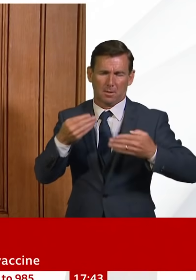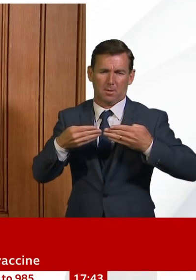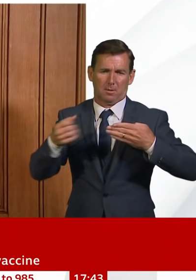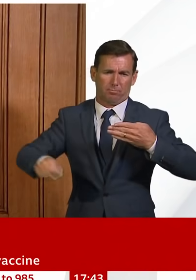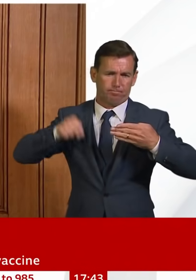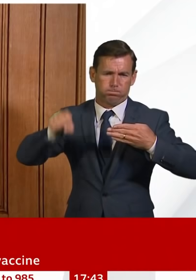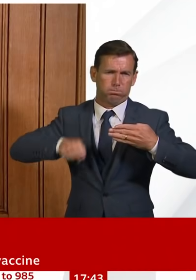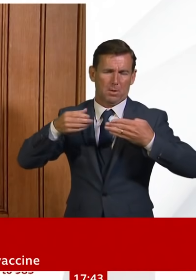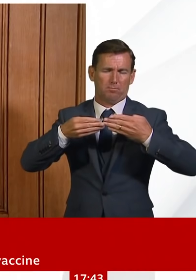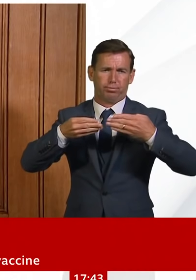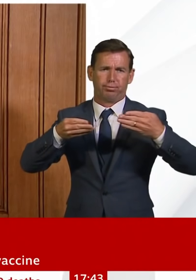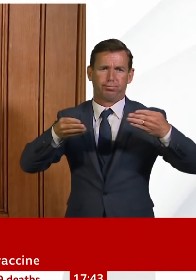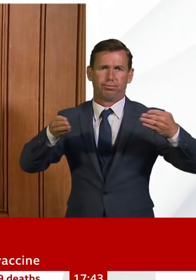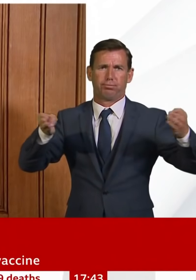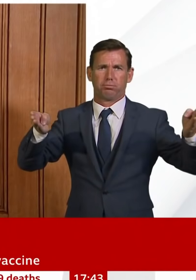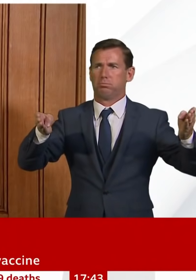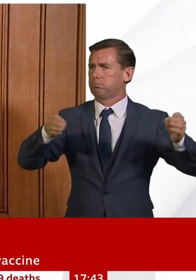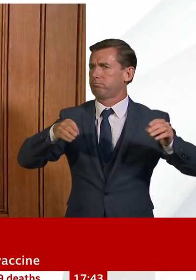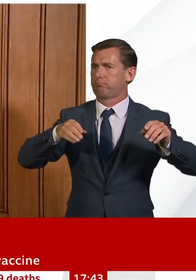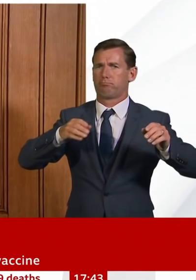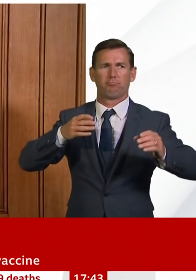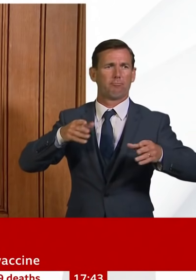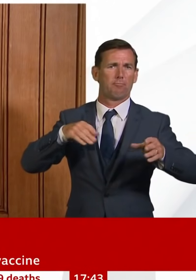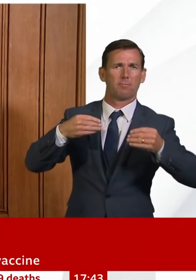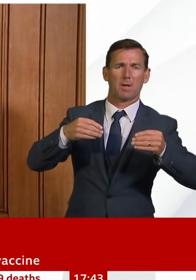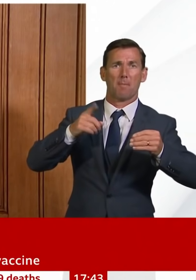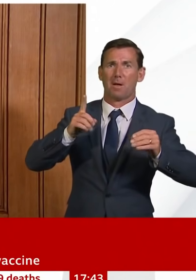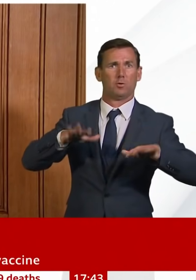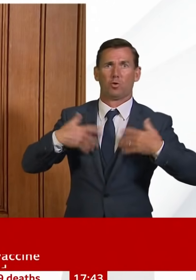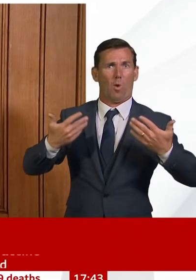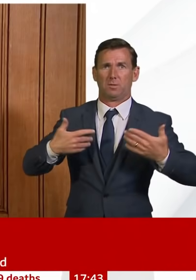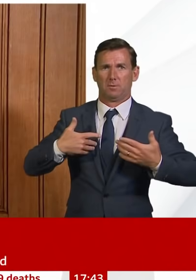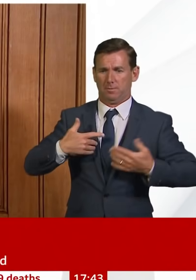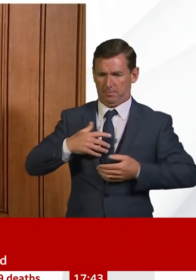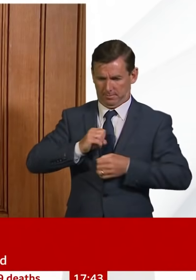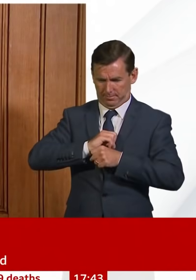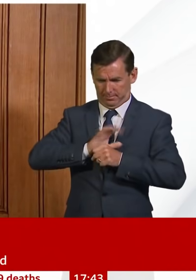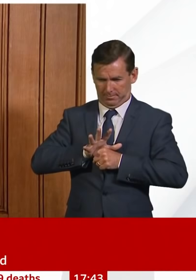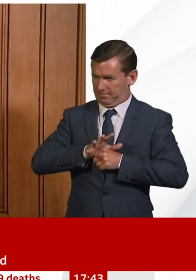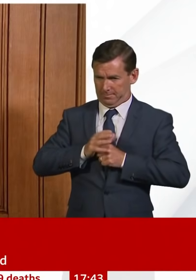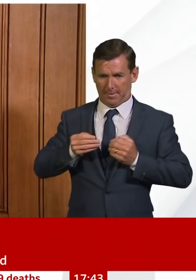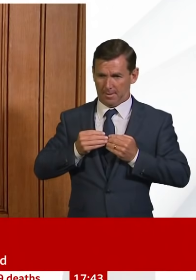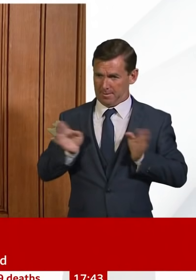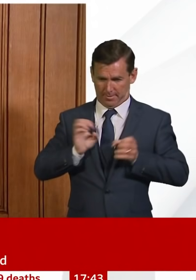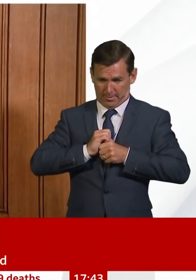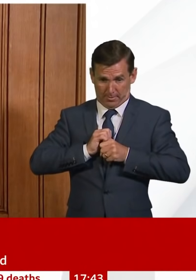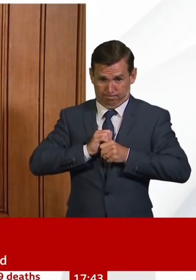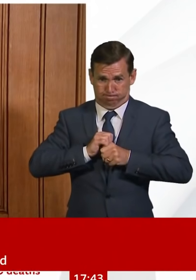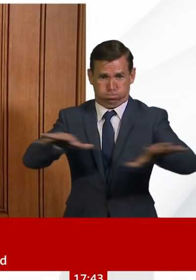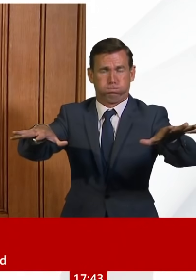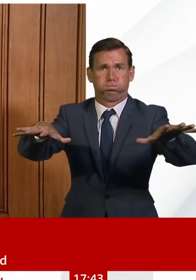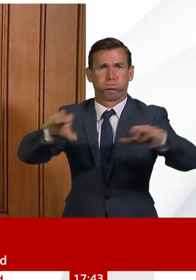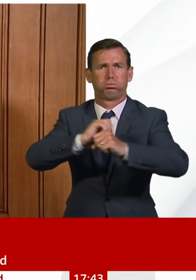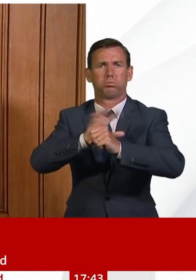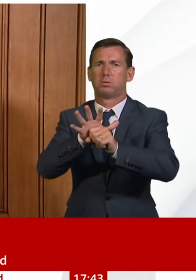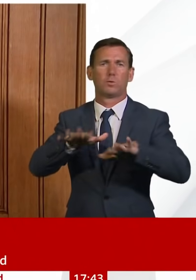of the restrictions we're under without letting this virus just chase off again. And that's a really difficult balancing